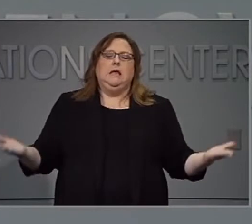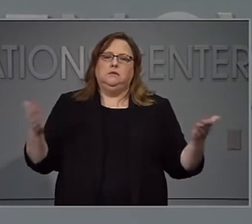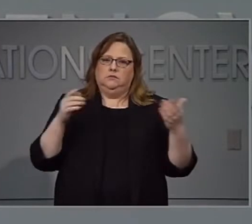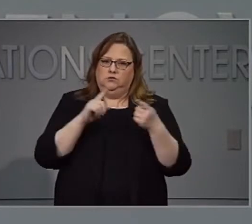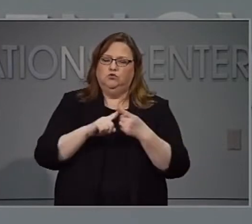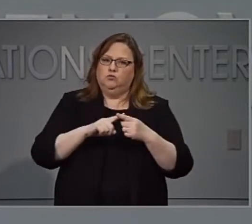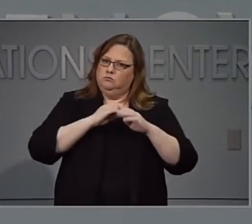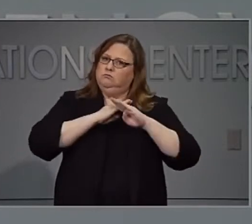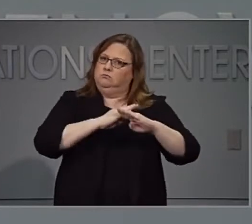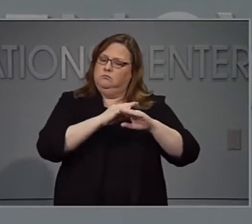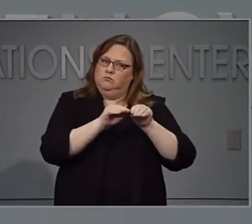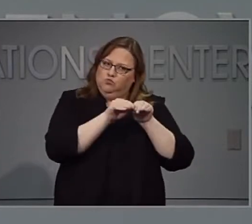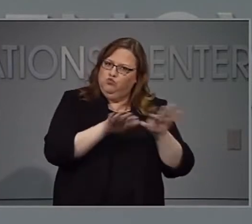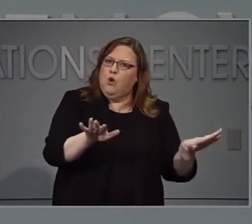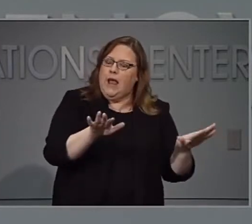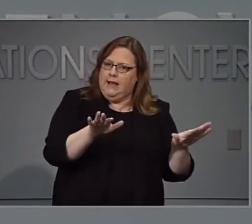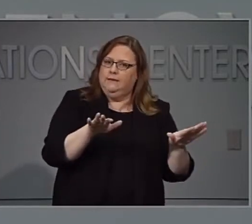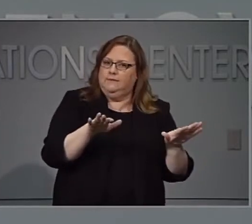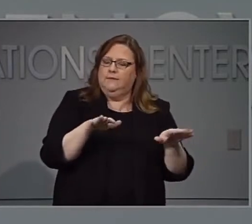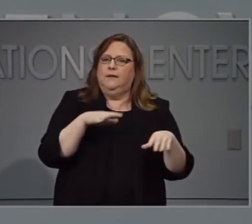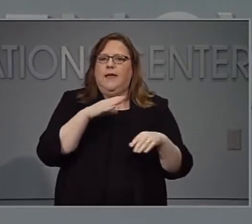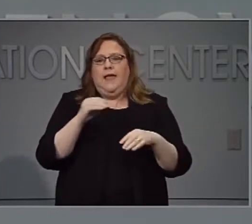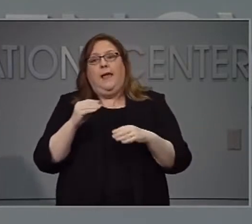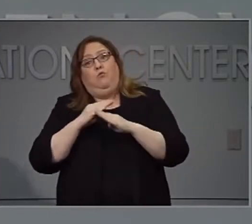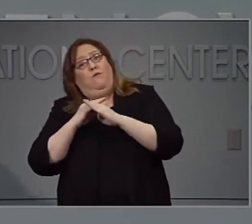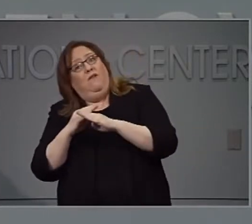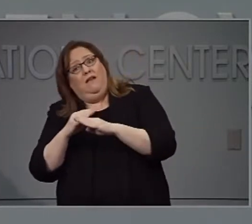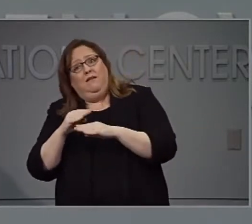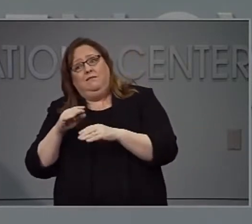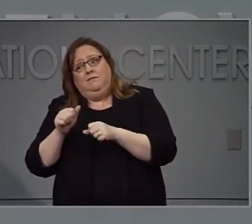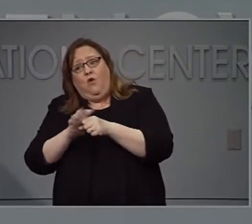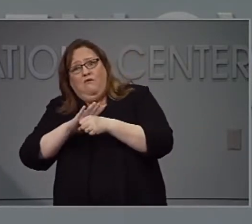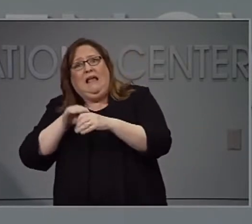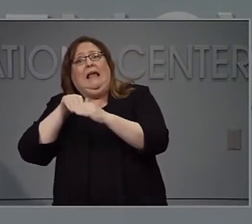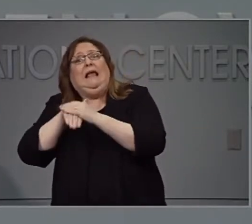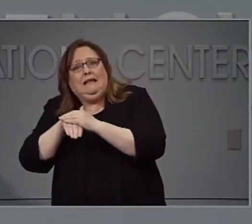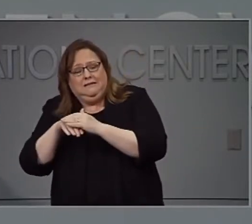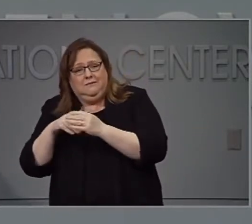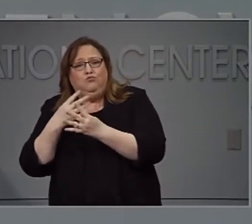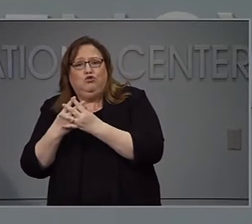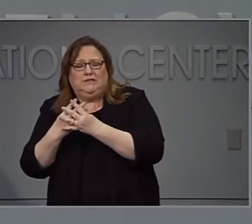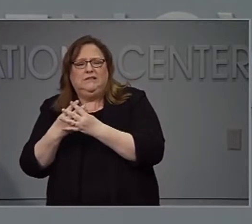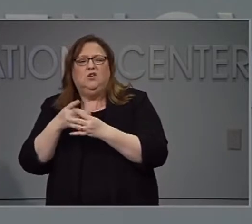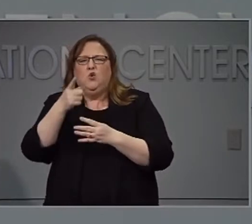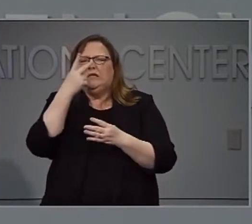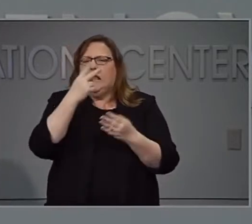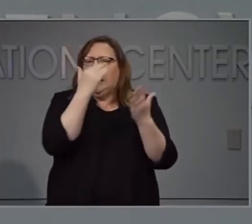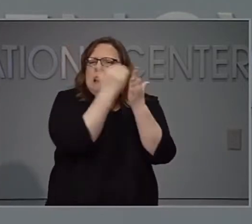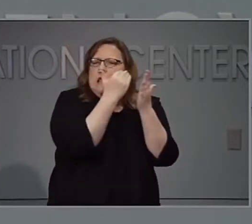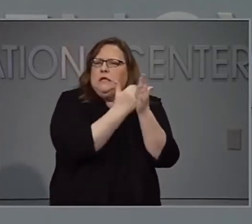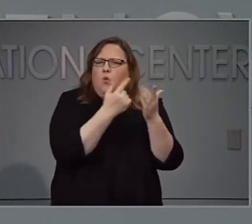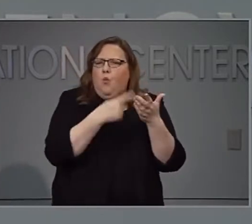spread. A list of these actions can be found at our website at ncdps.gov.